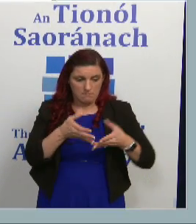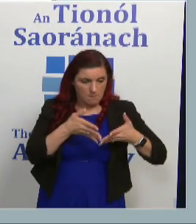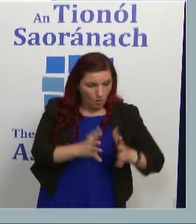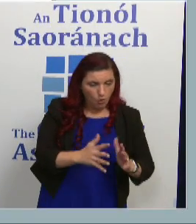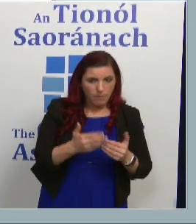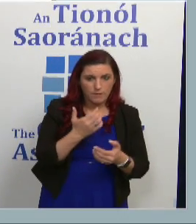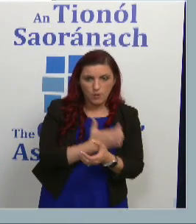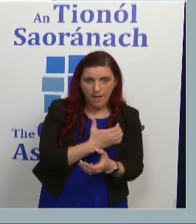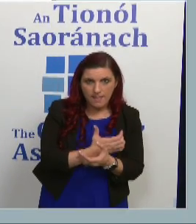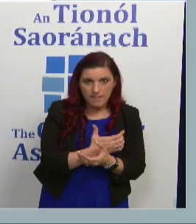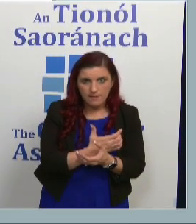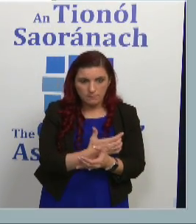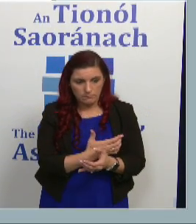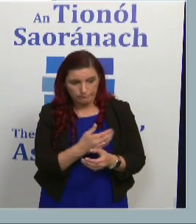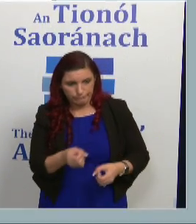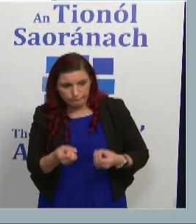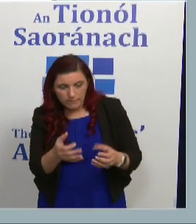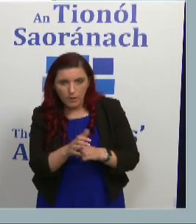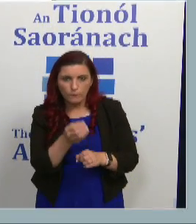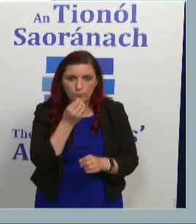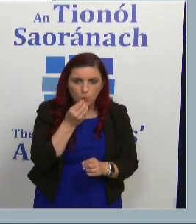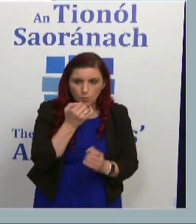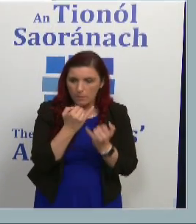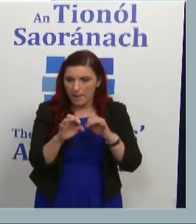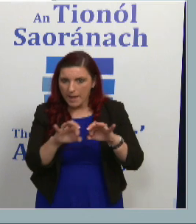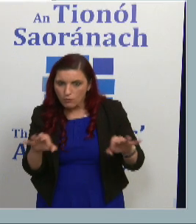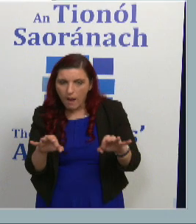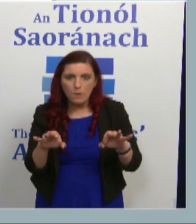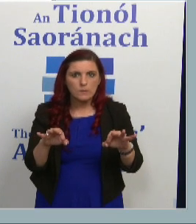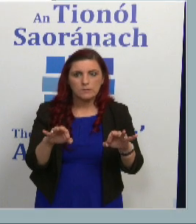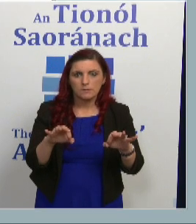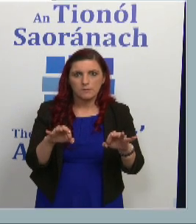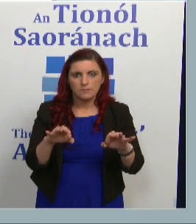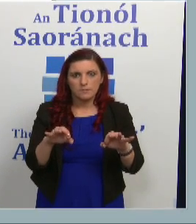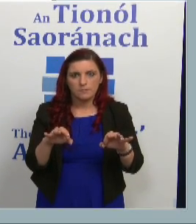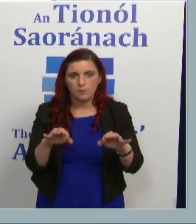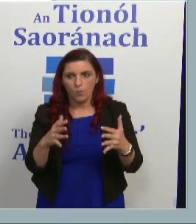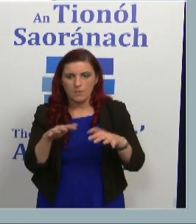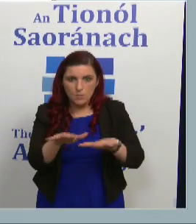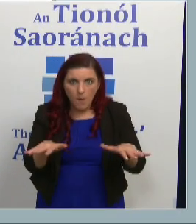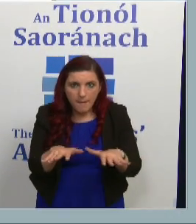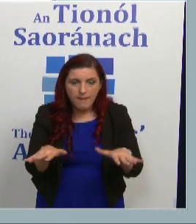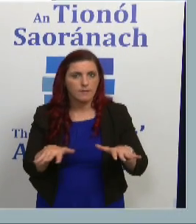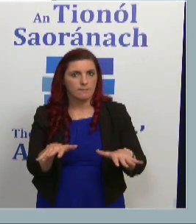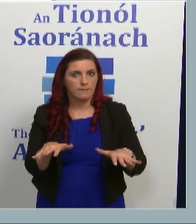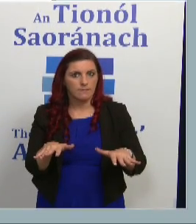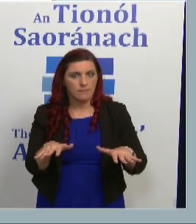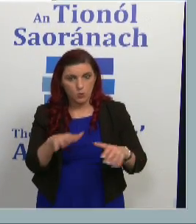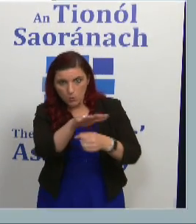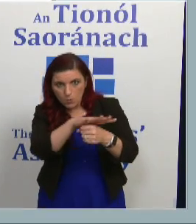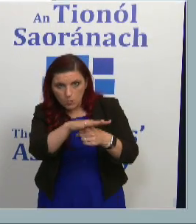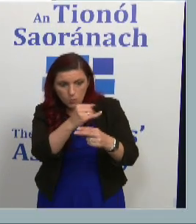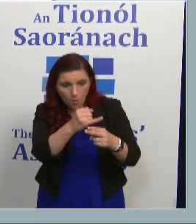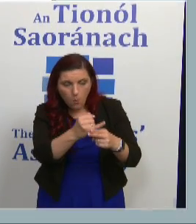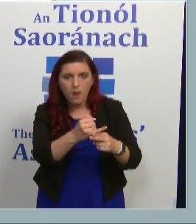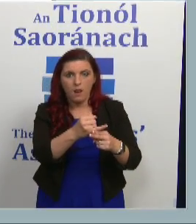them in infancy with suitable food. It gives them playgrounds to amuse himself and baths to swim in. It takes them to school. It trains them